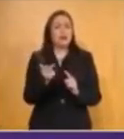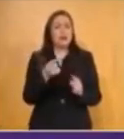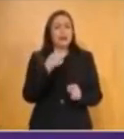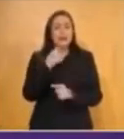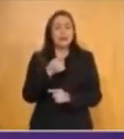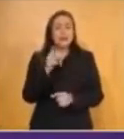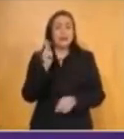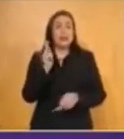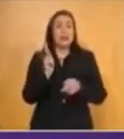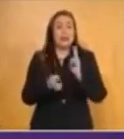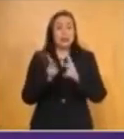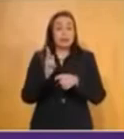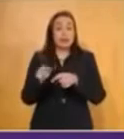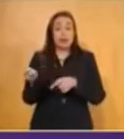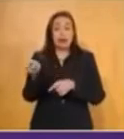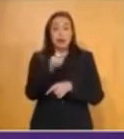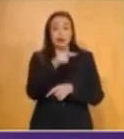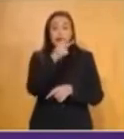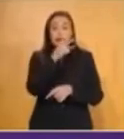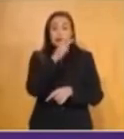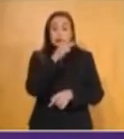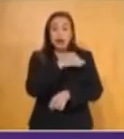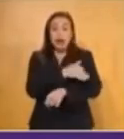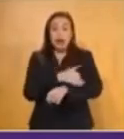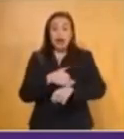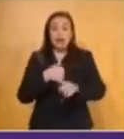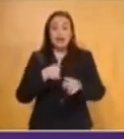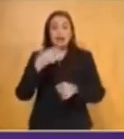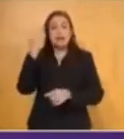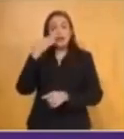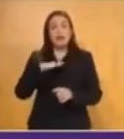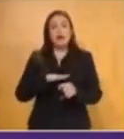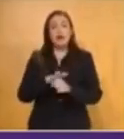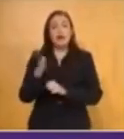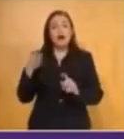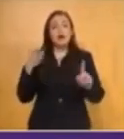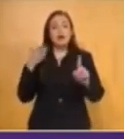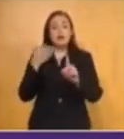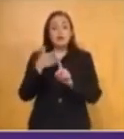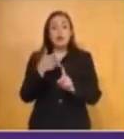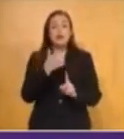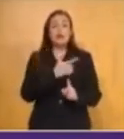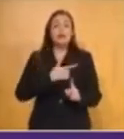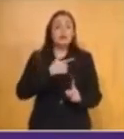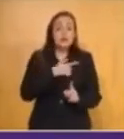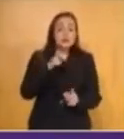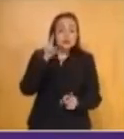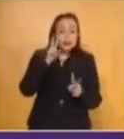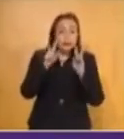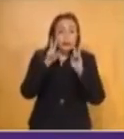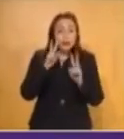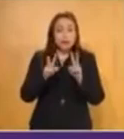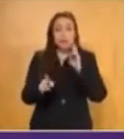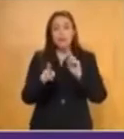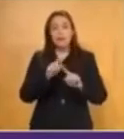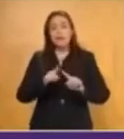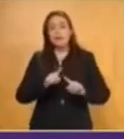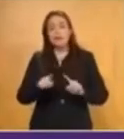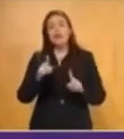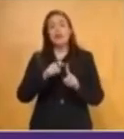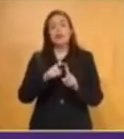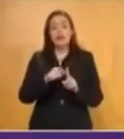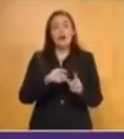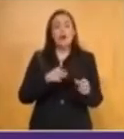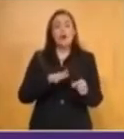talk to your parents about the comic strips, about the genres of the comic strips, and also you were going to say why you prefer one of